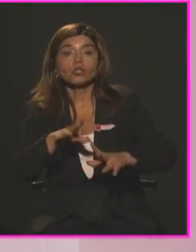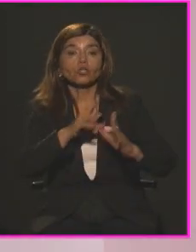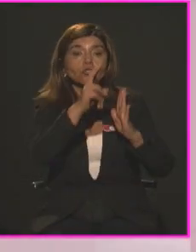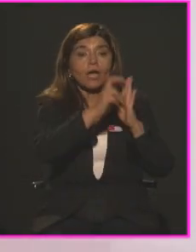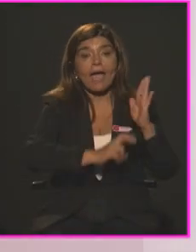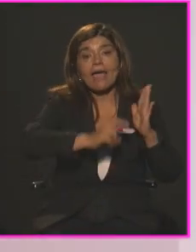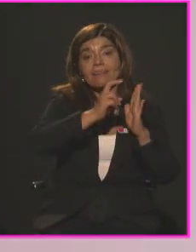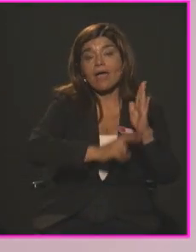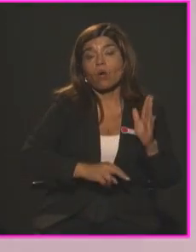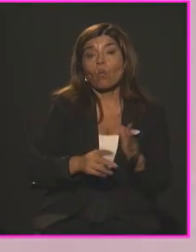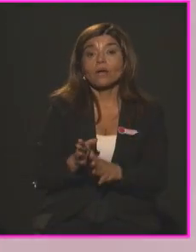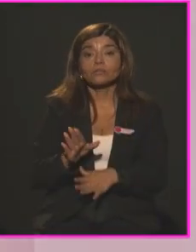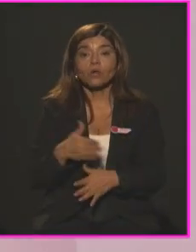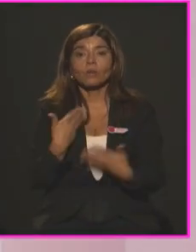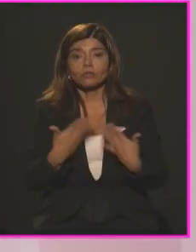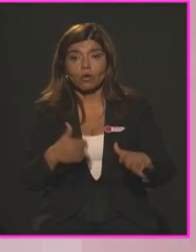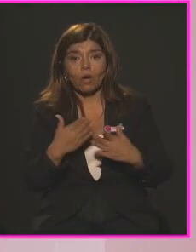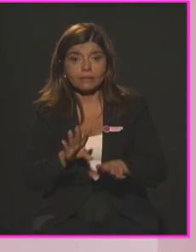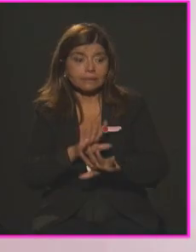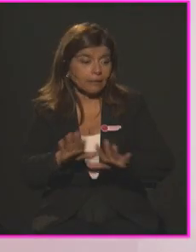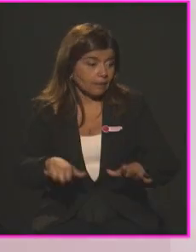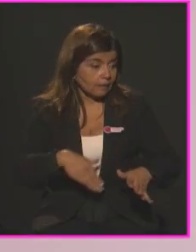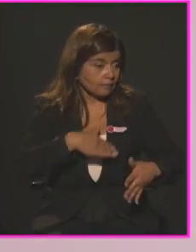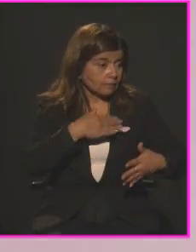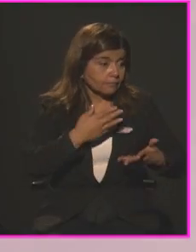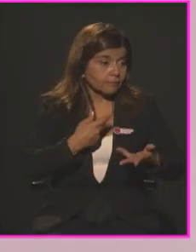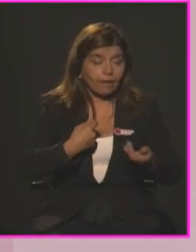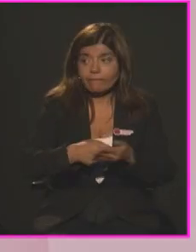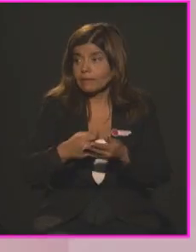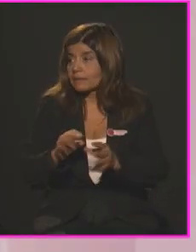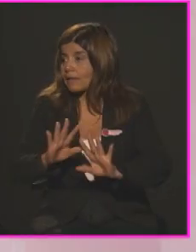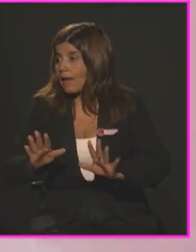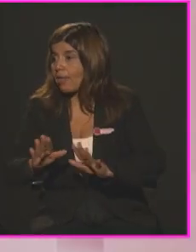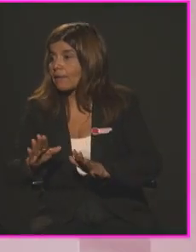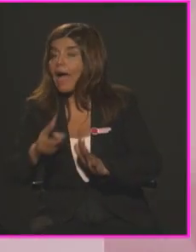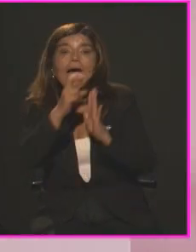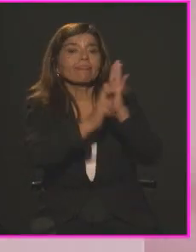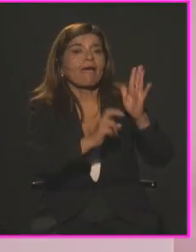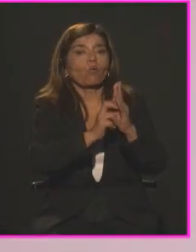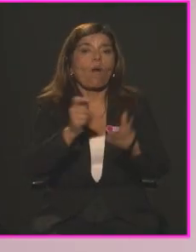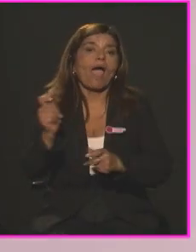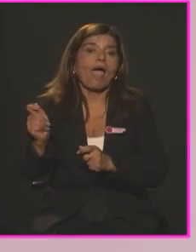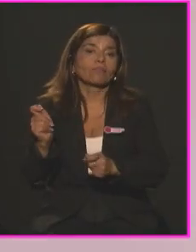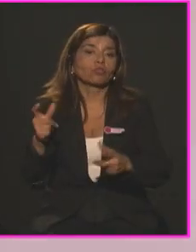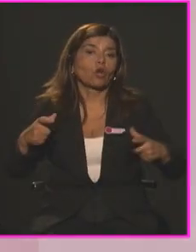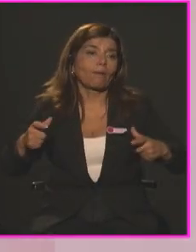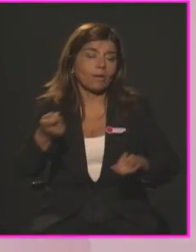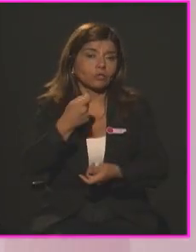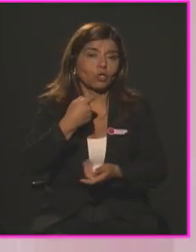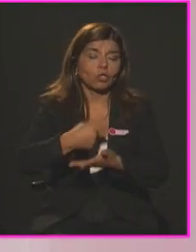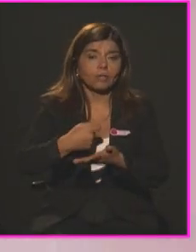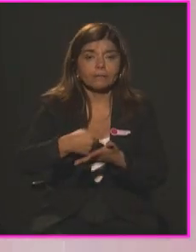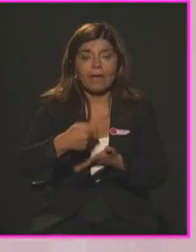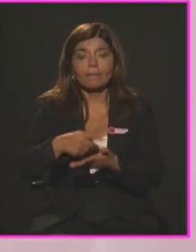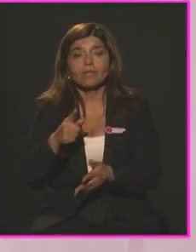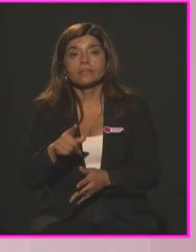when they just have a little bit left. That app is now in 17 countries and saved over 100